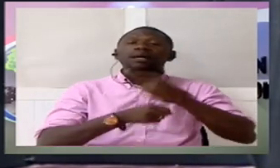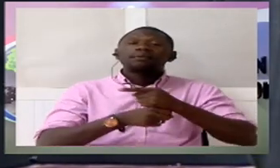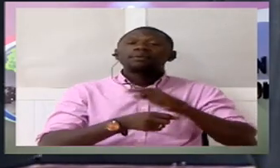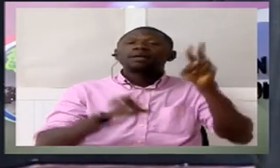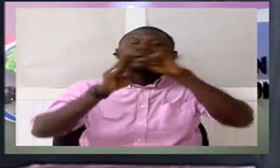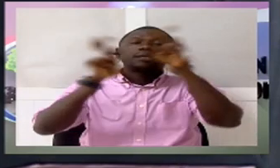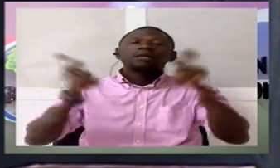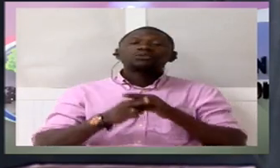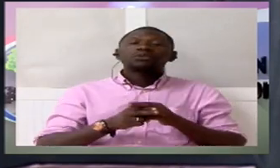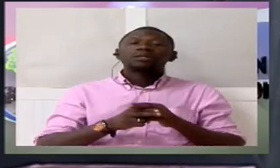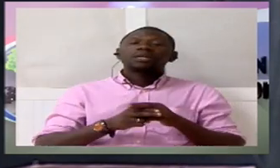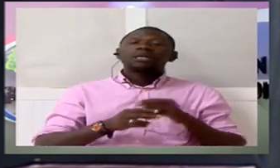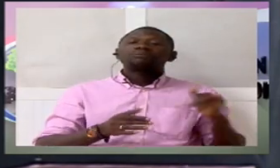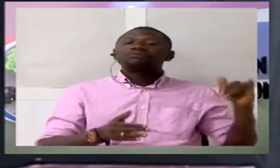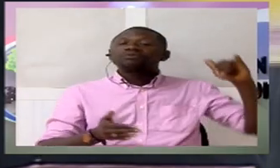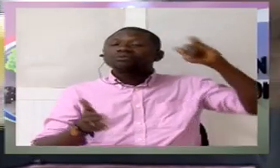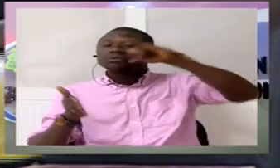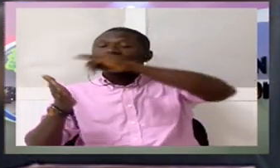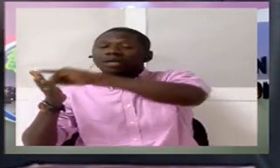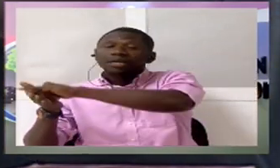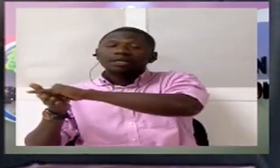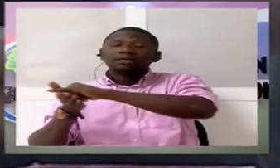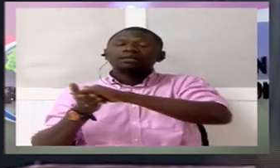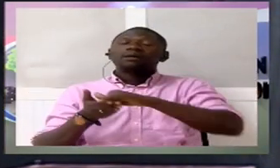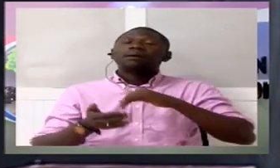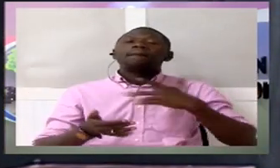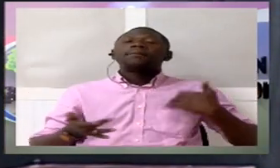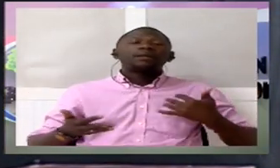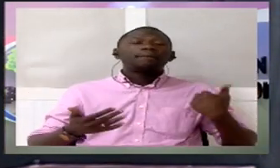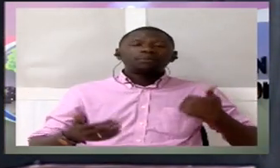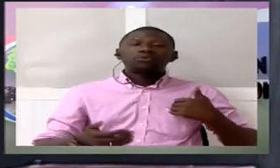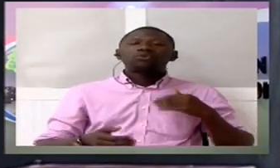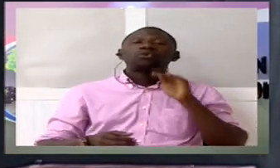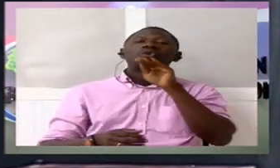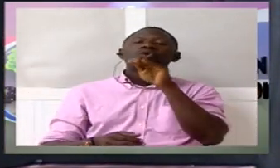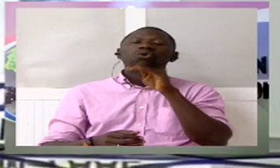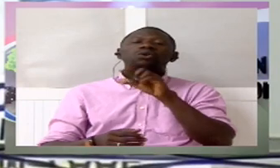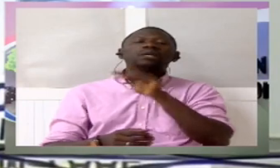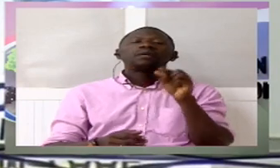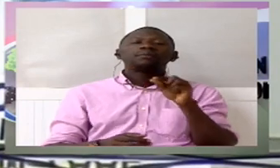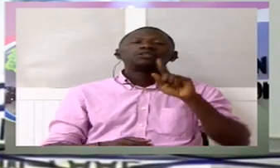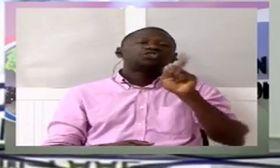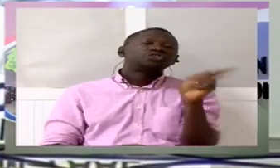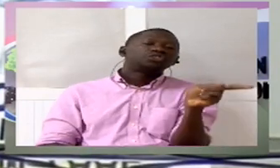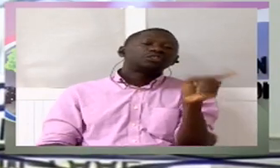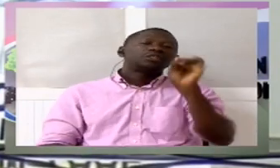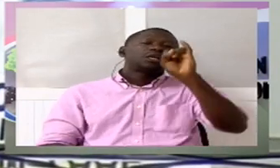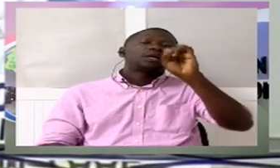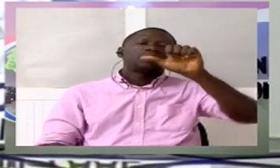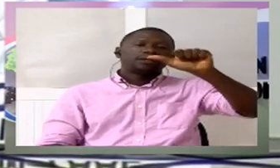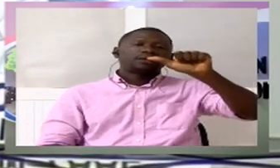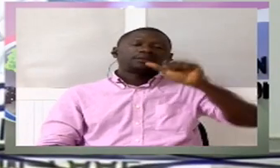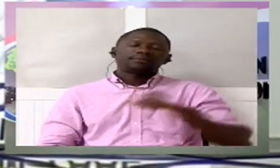called Gambia International Airlines. Many people know it by GIA. Which year did you join that